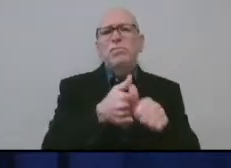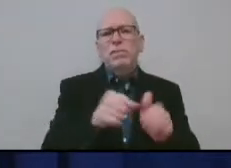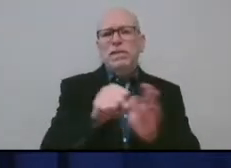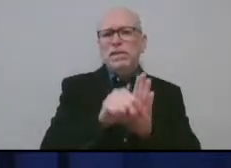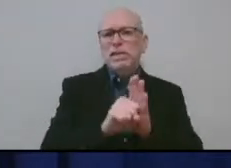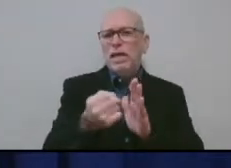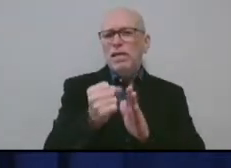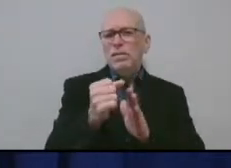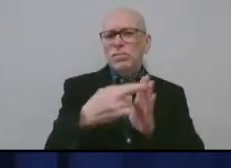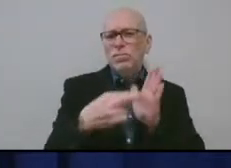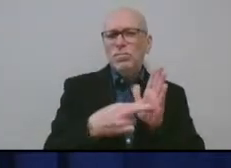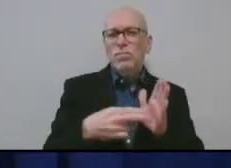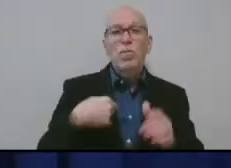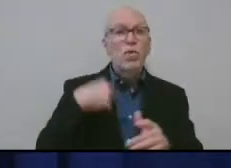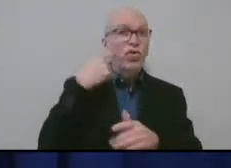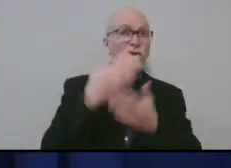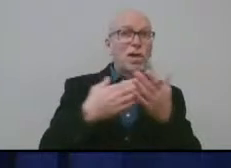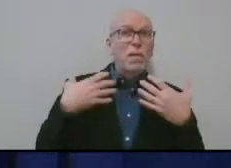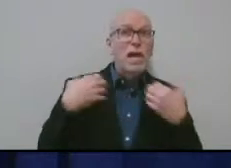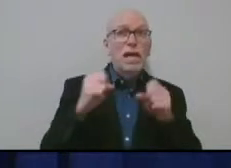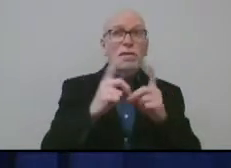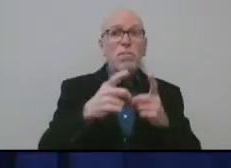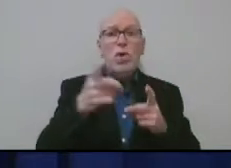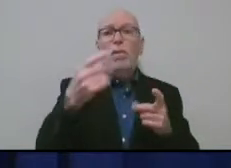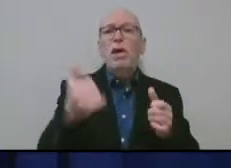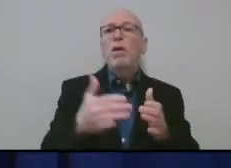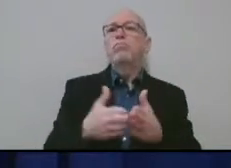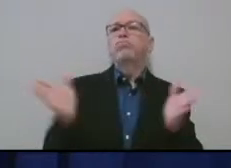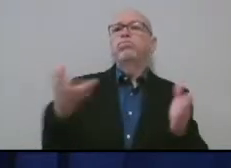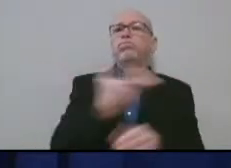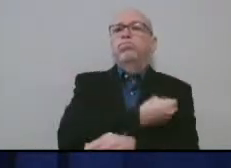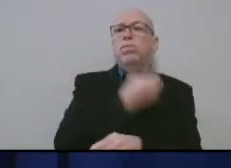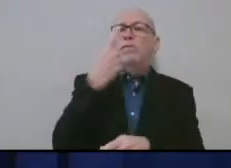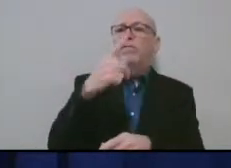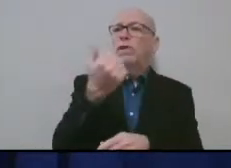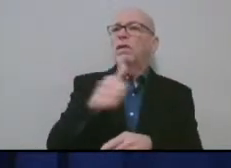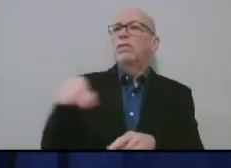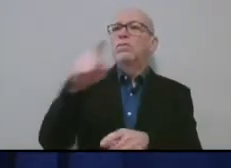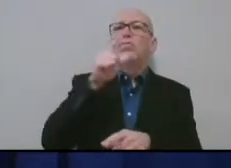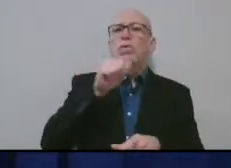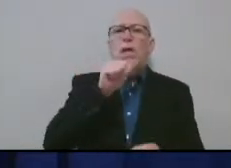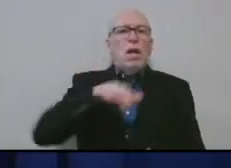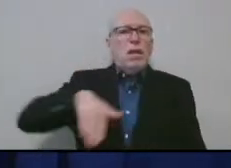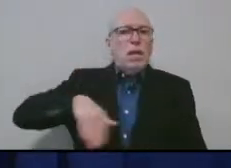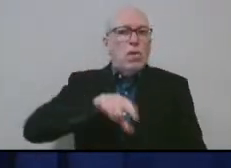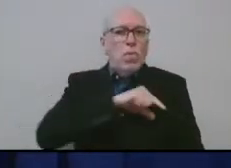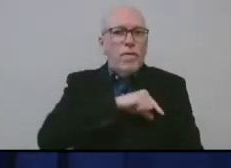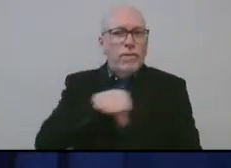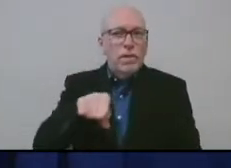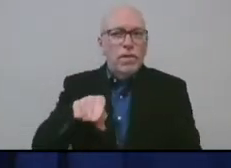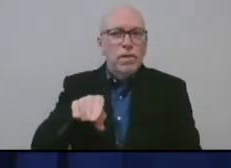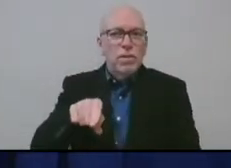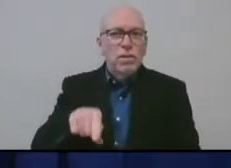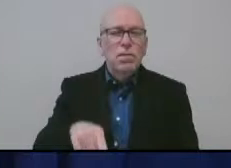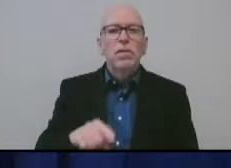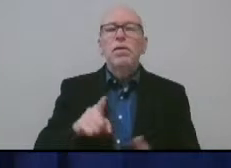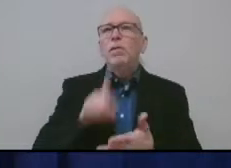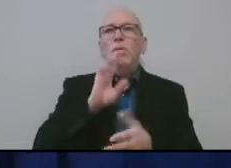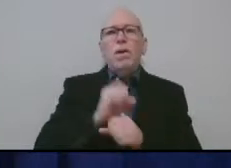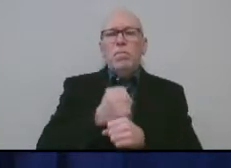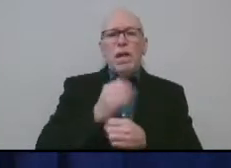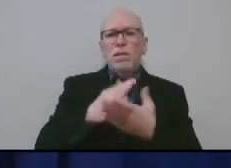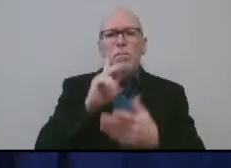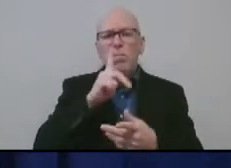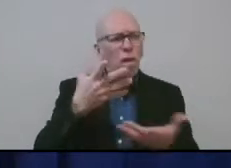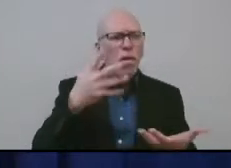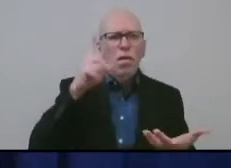around the state of local health departments that are opening vaccine to people who are not yet eligible. This creates confusion across the state and